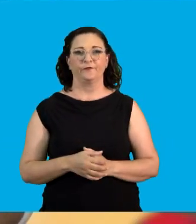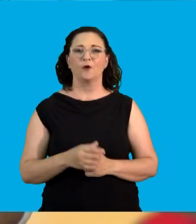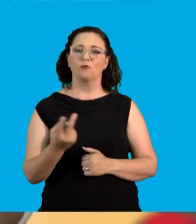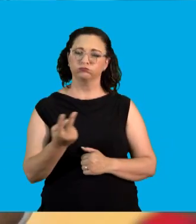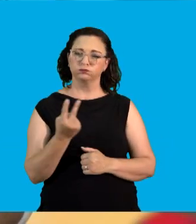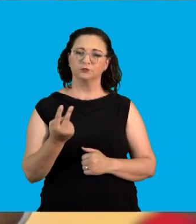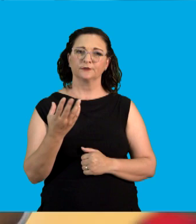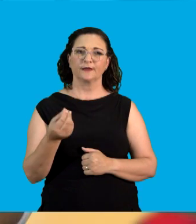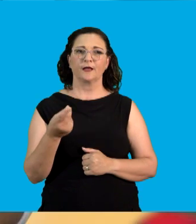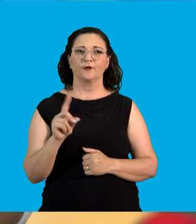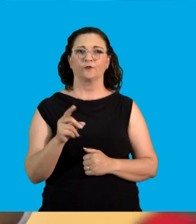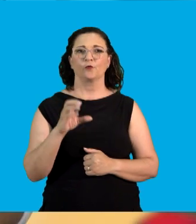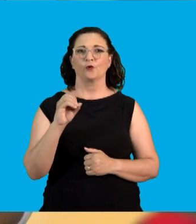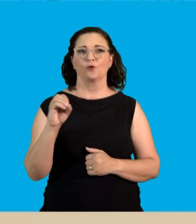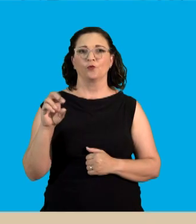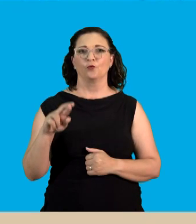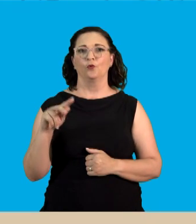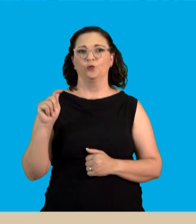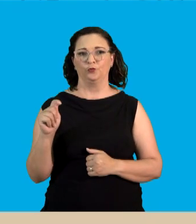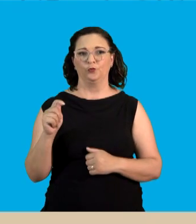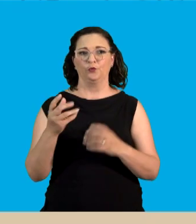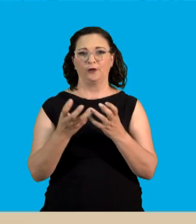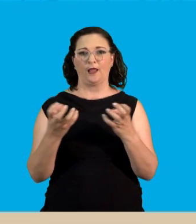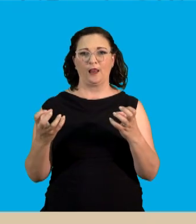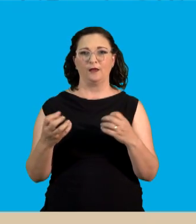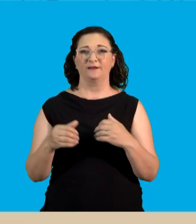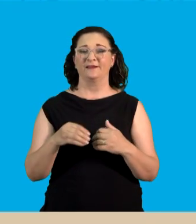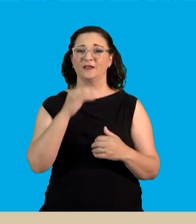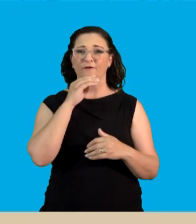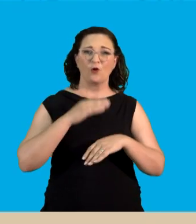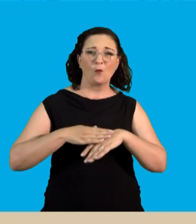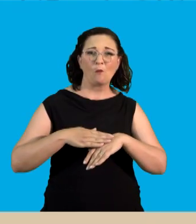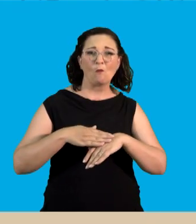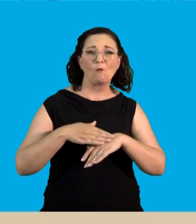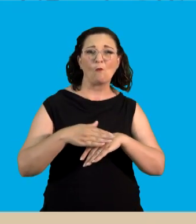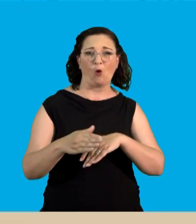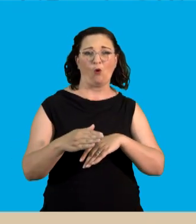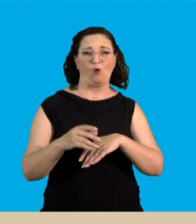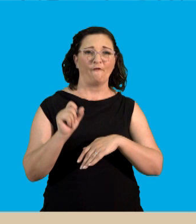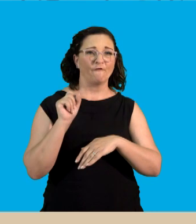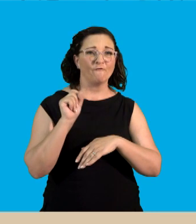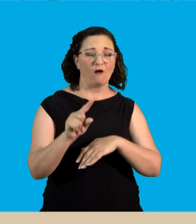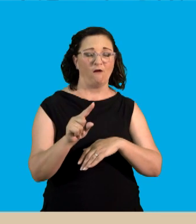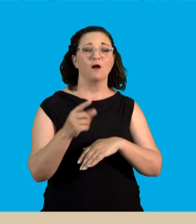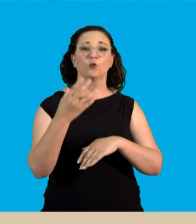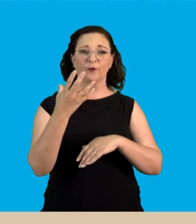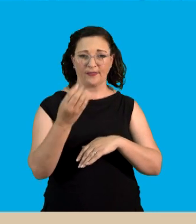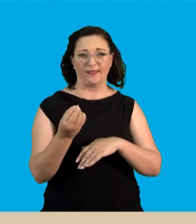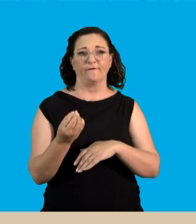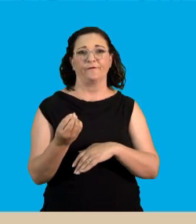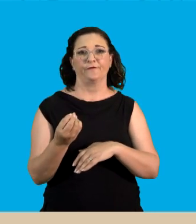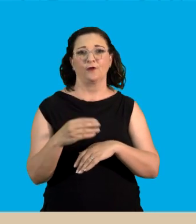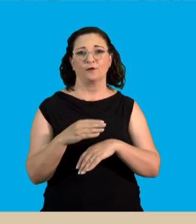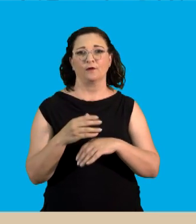cloud. The Oort cloud is believed to be even further away than the Kuiper